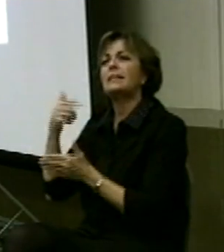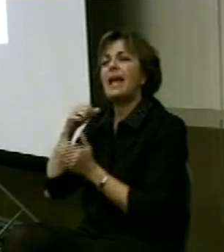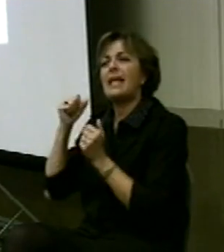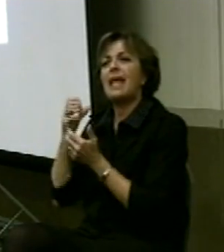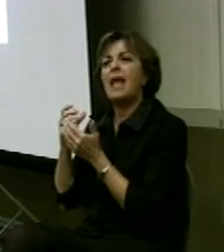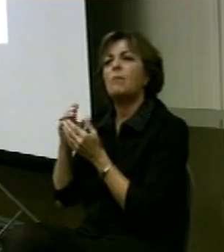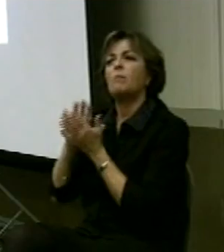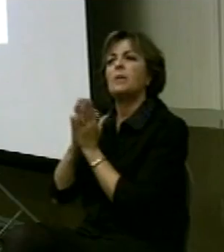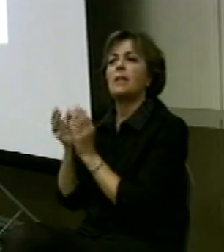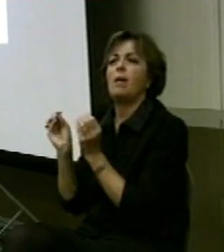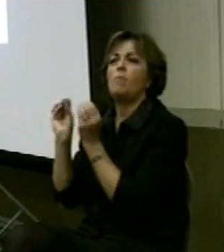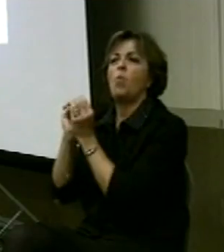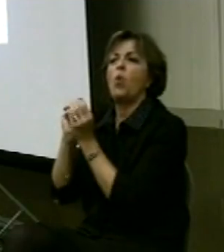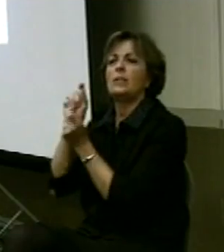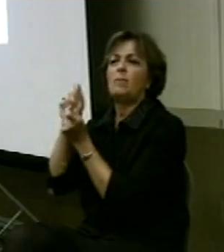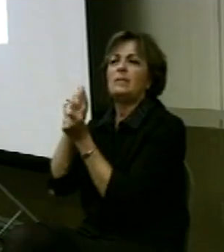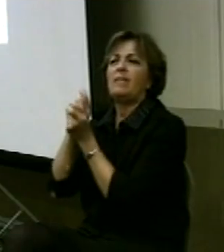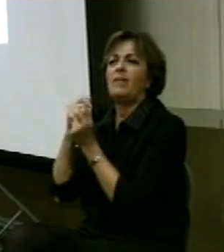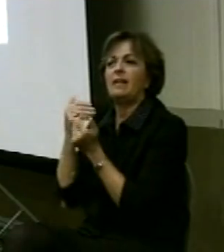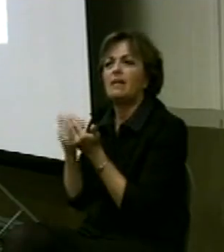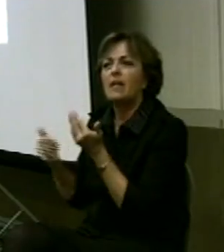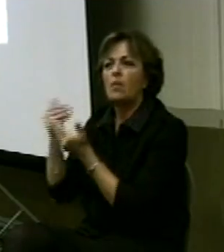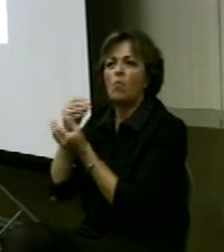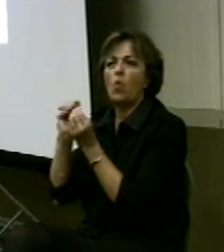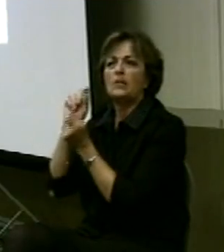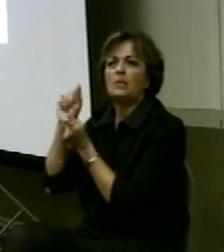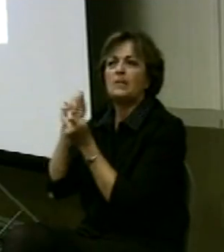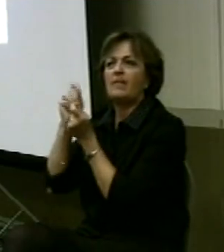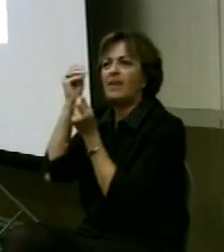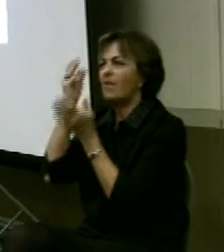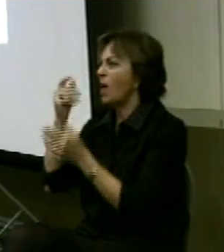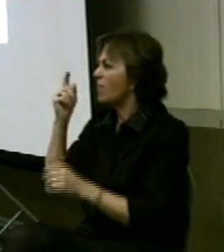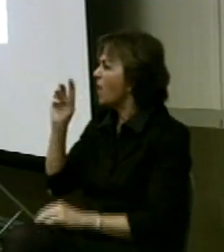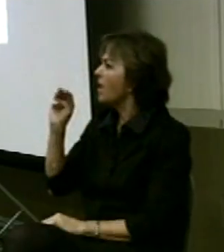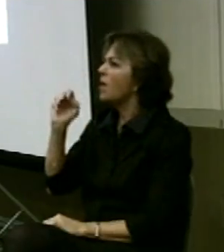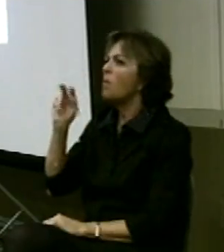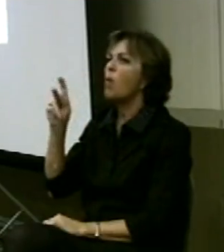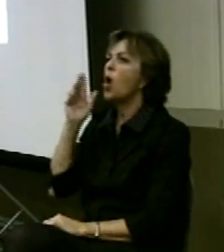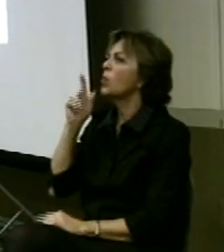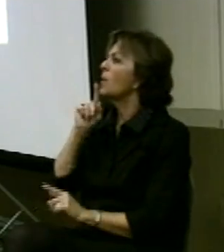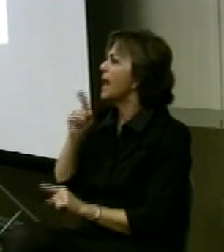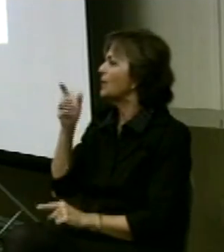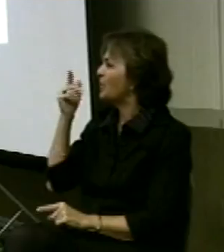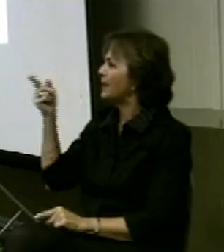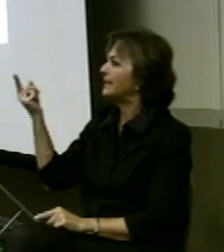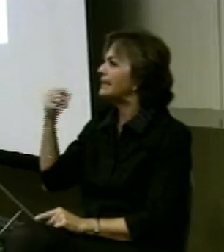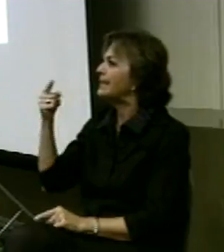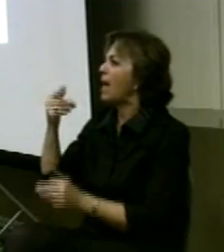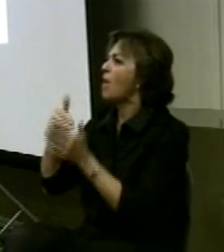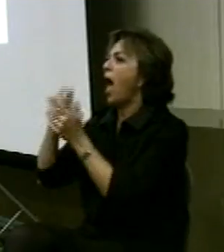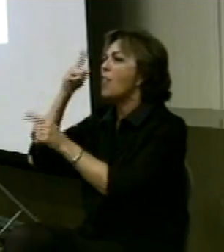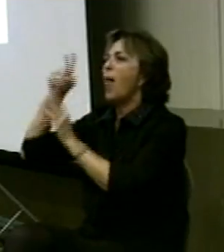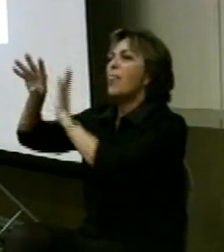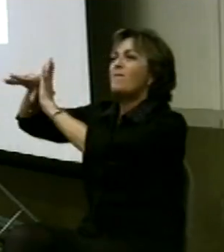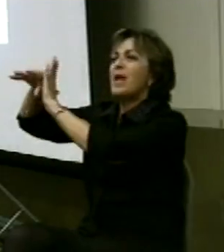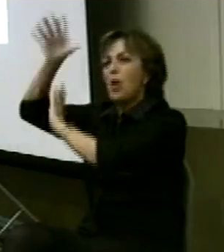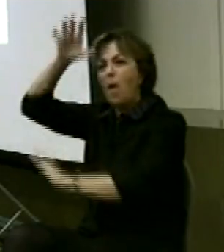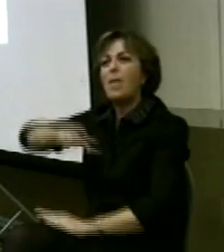get more specific information? Oh, I thought Mark was going to answer. He's been here so much. The video guy was going to jump